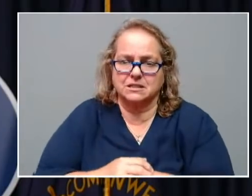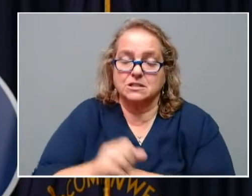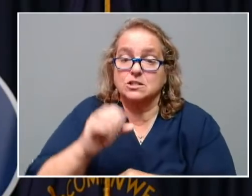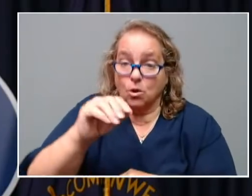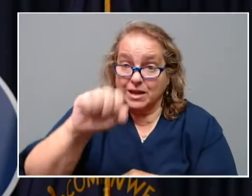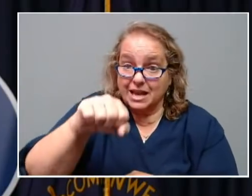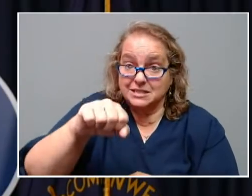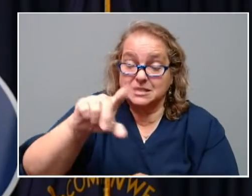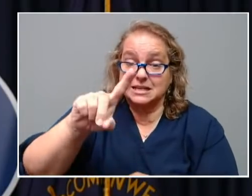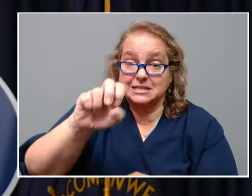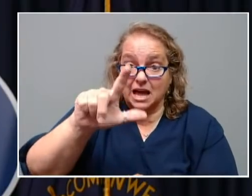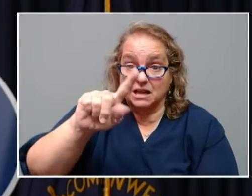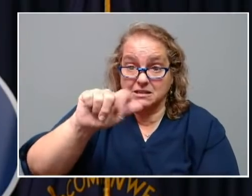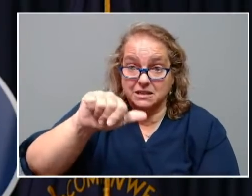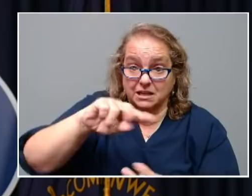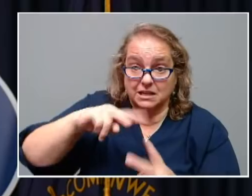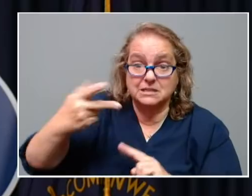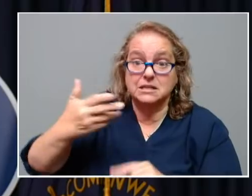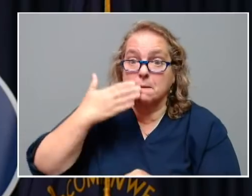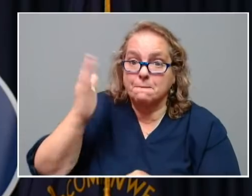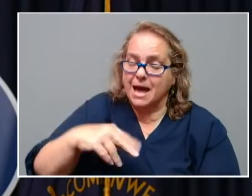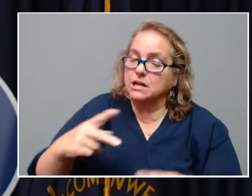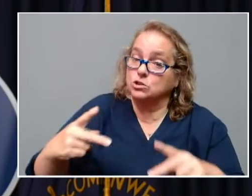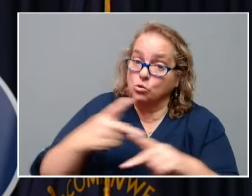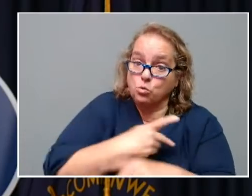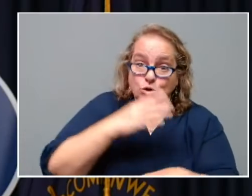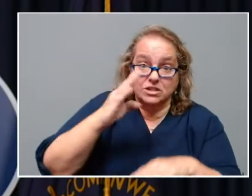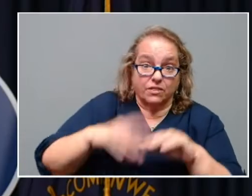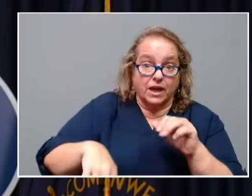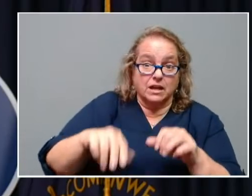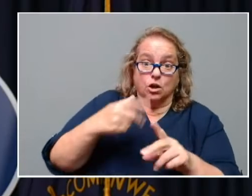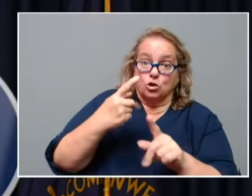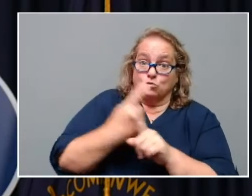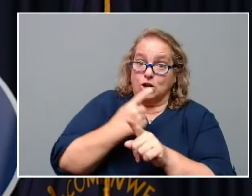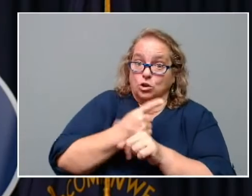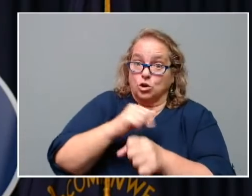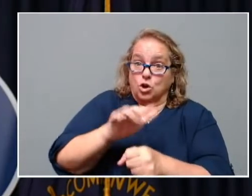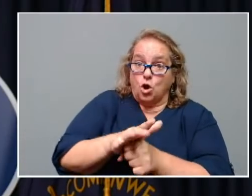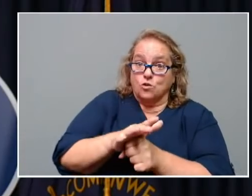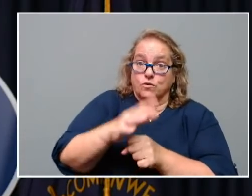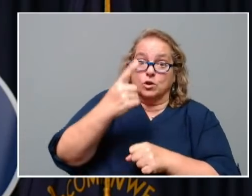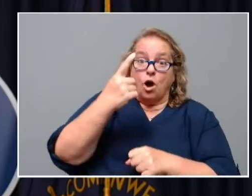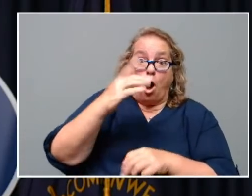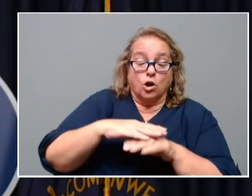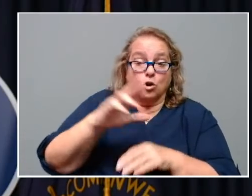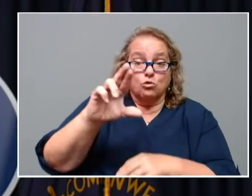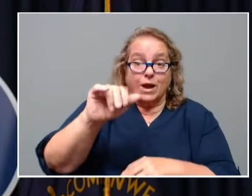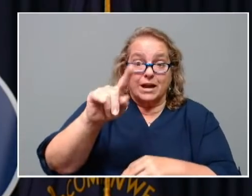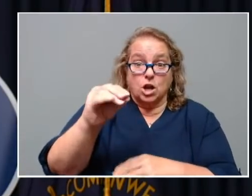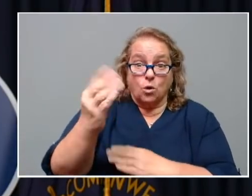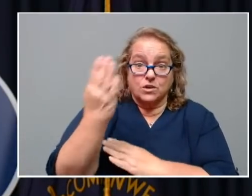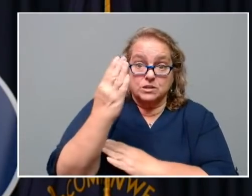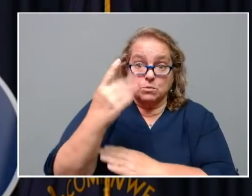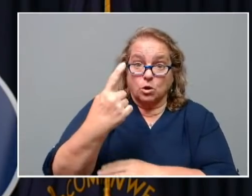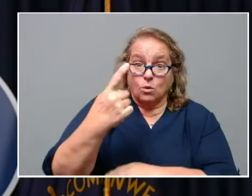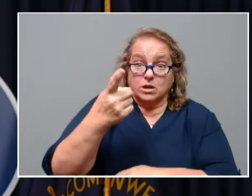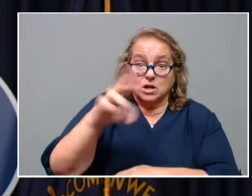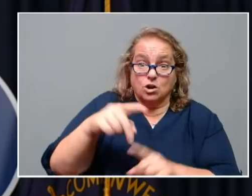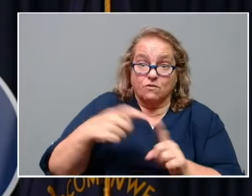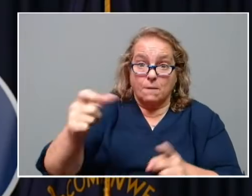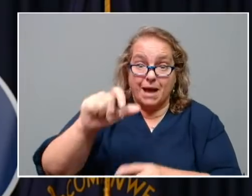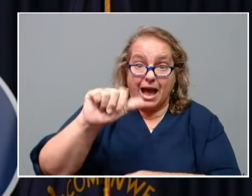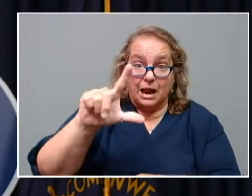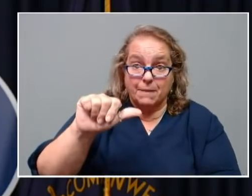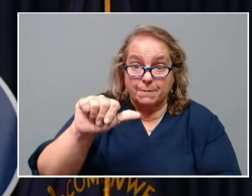Delta is way worse than the earlier one. And on the radio this morning, some doctor from Alabama, I think, was being